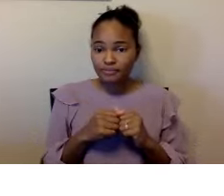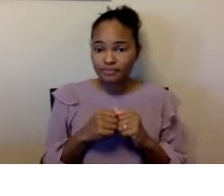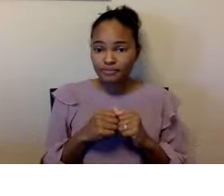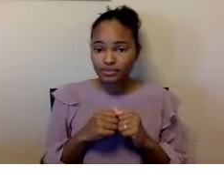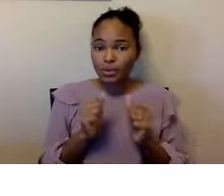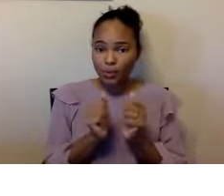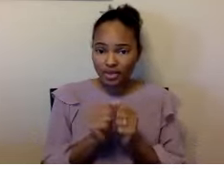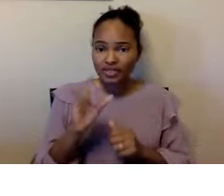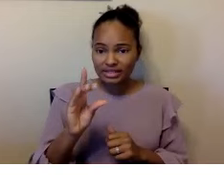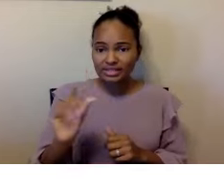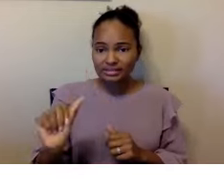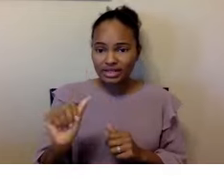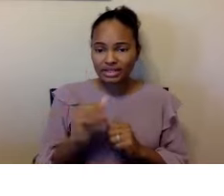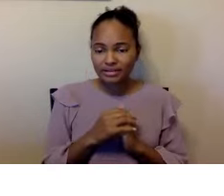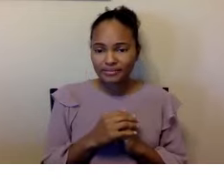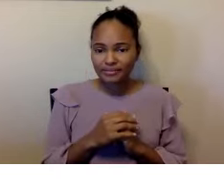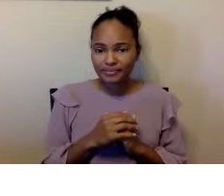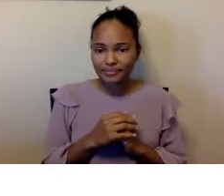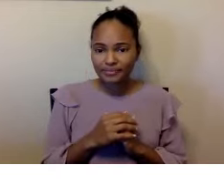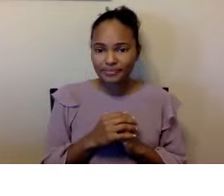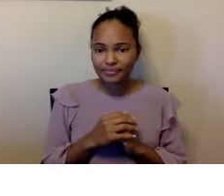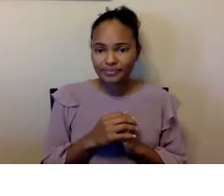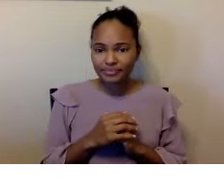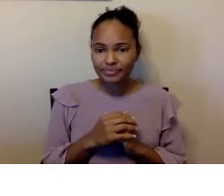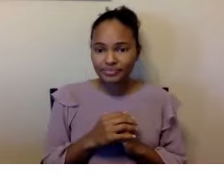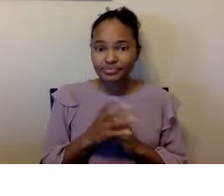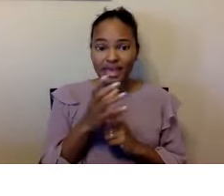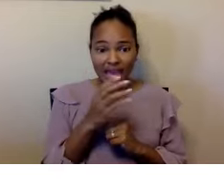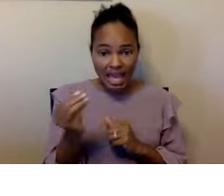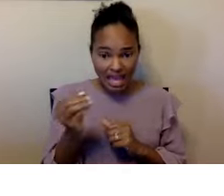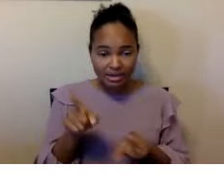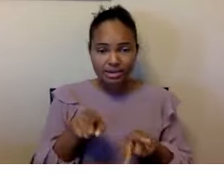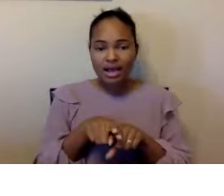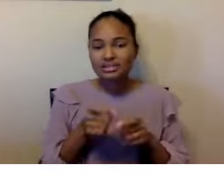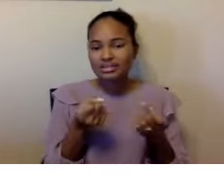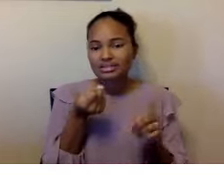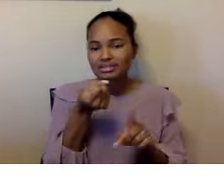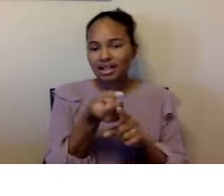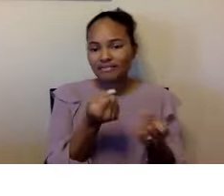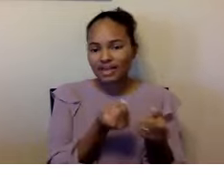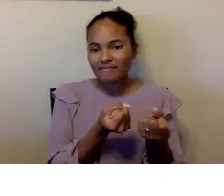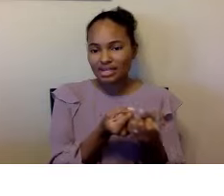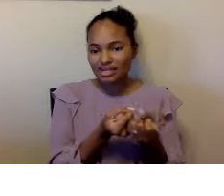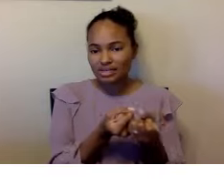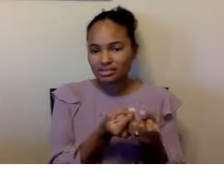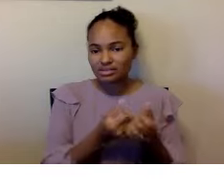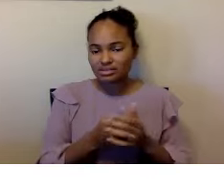with a disability, and as a self-advocate, I